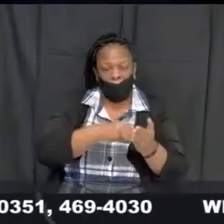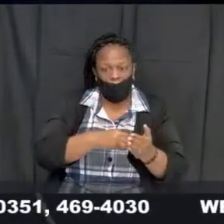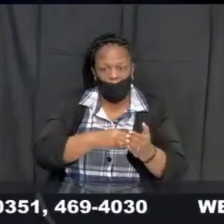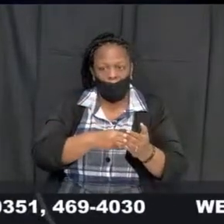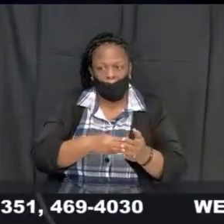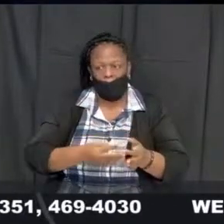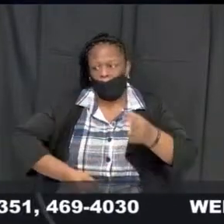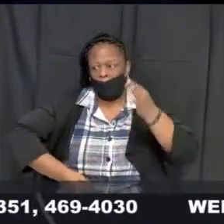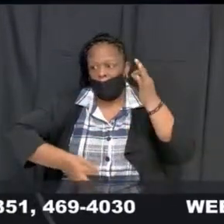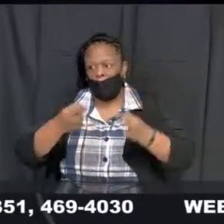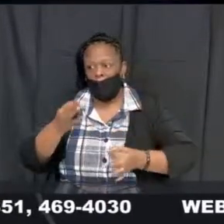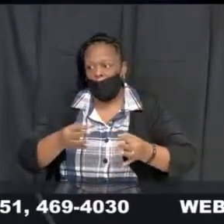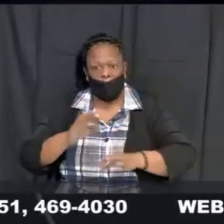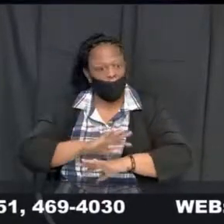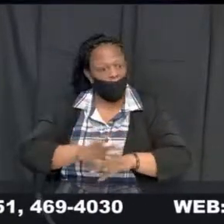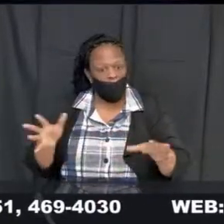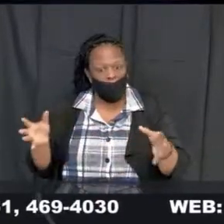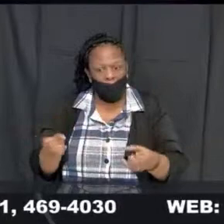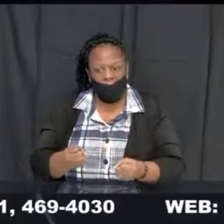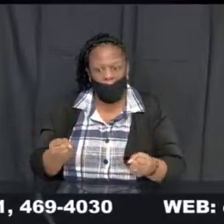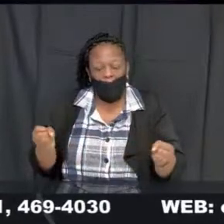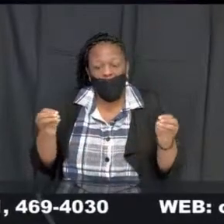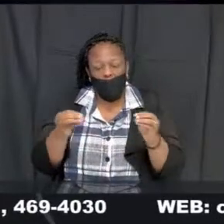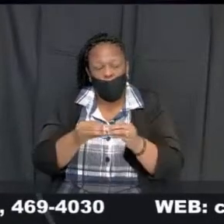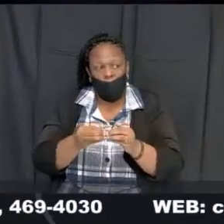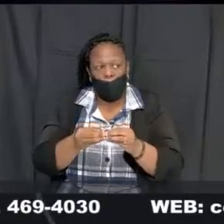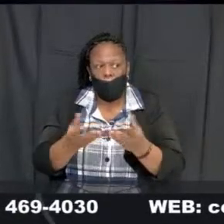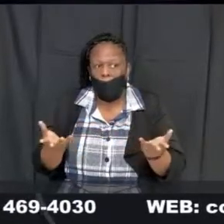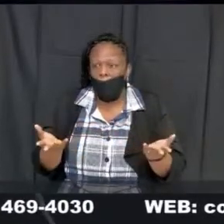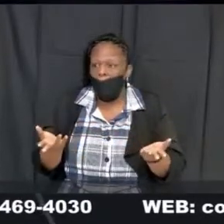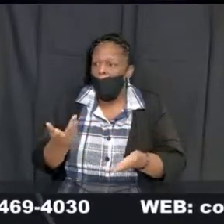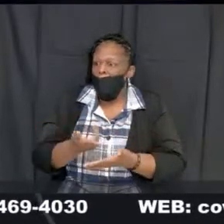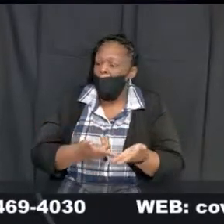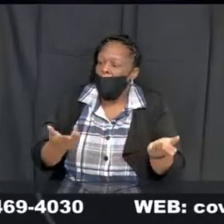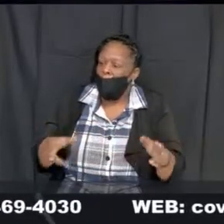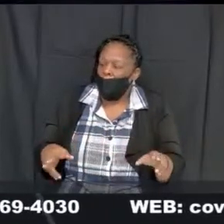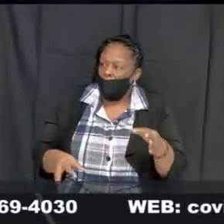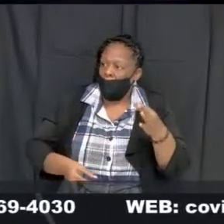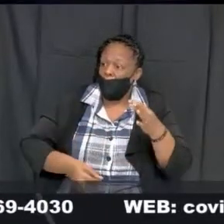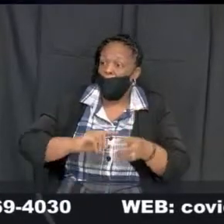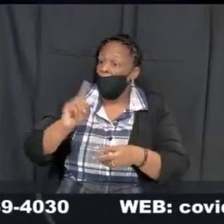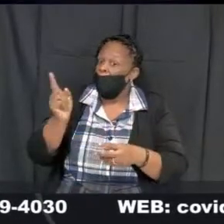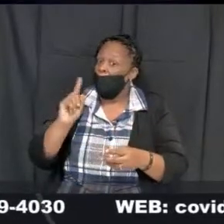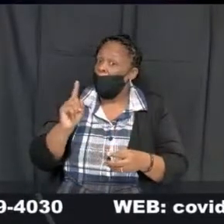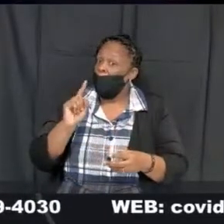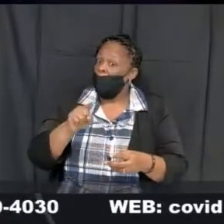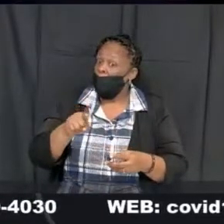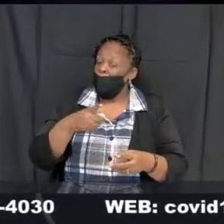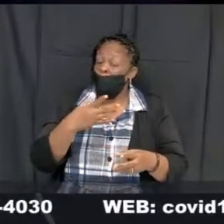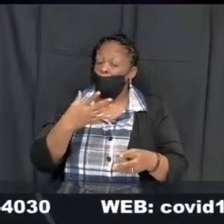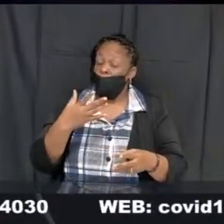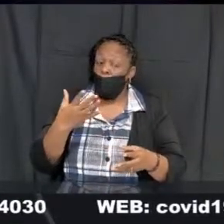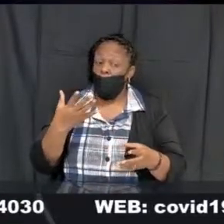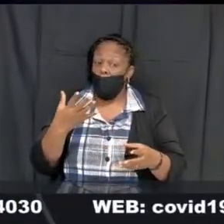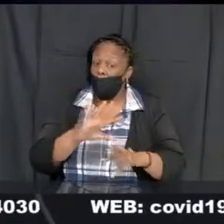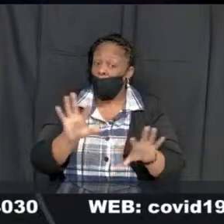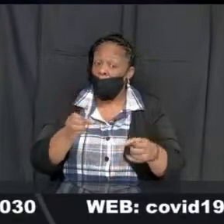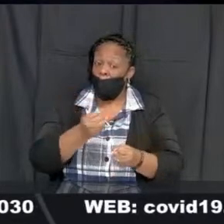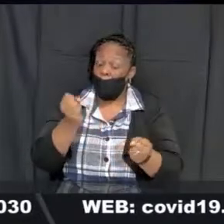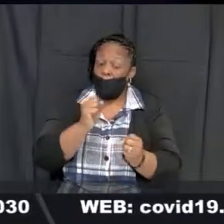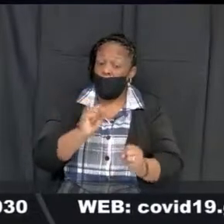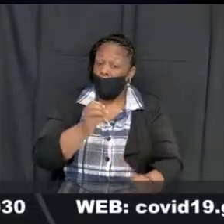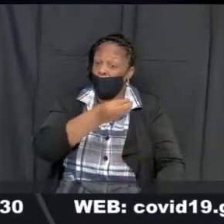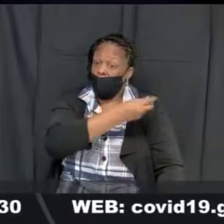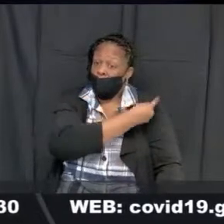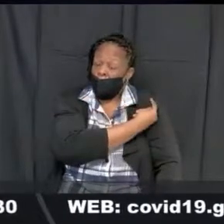access becomes a challenge, then what? Where will you be counted? And that is something that you, the